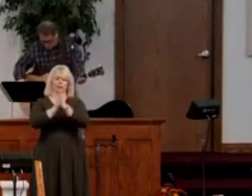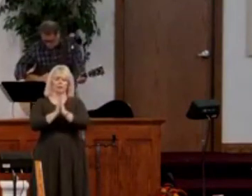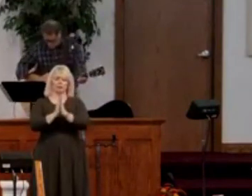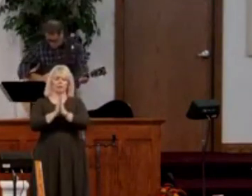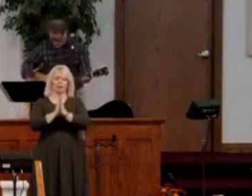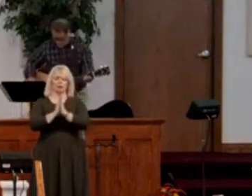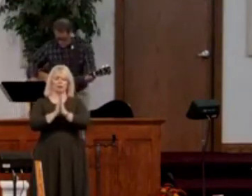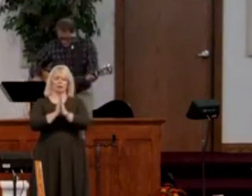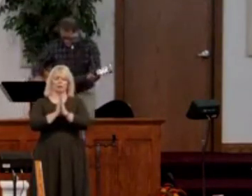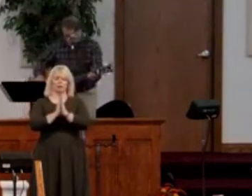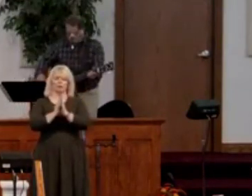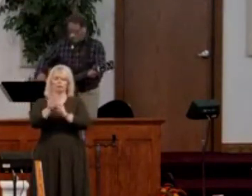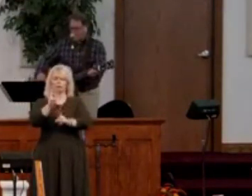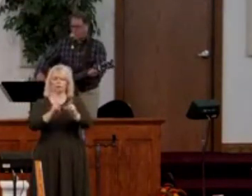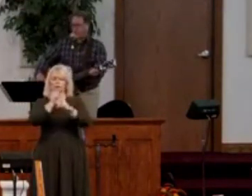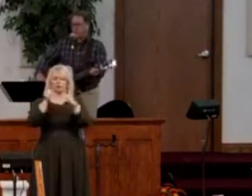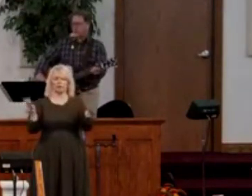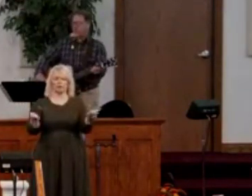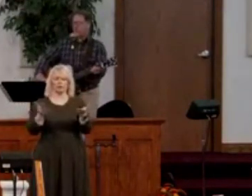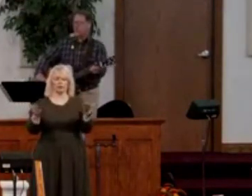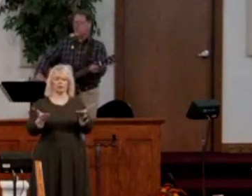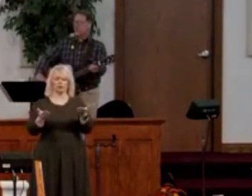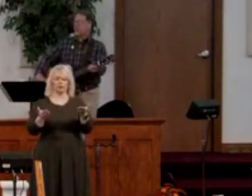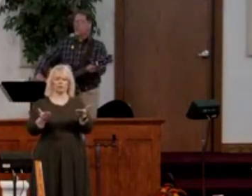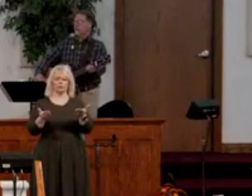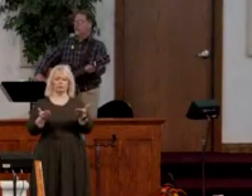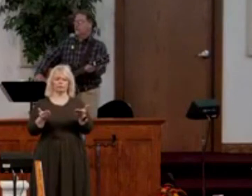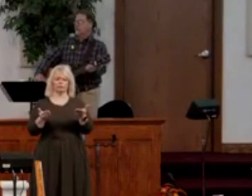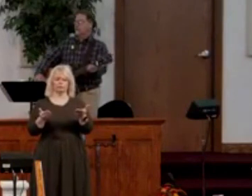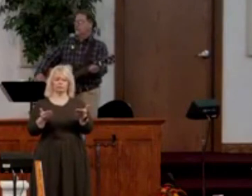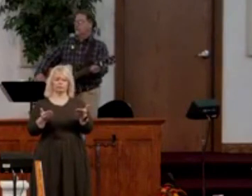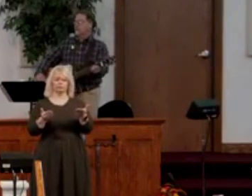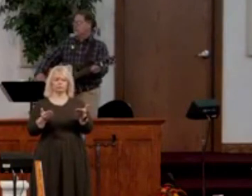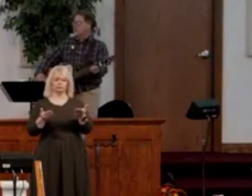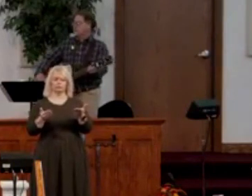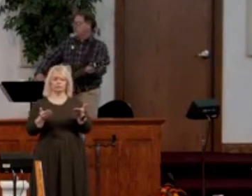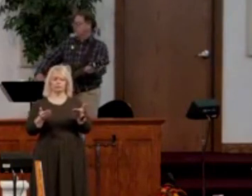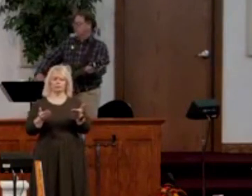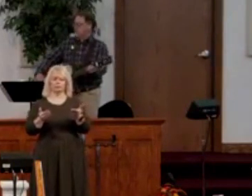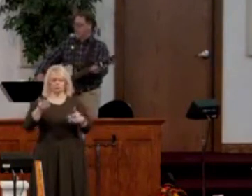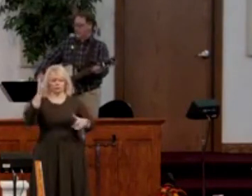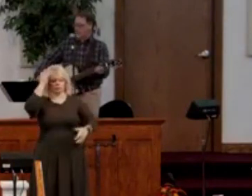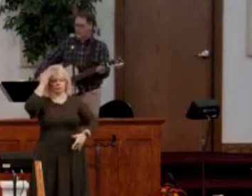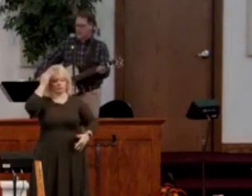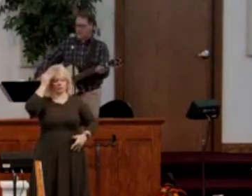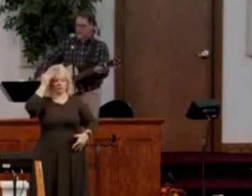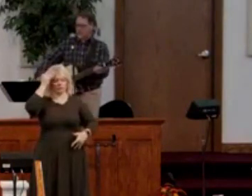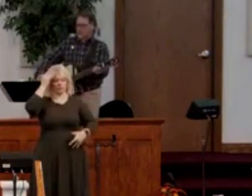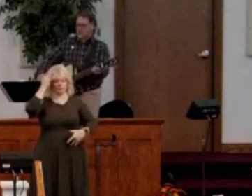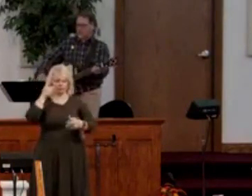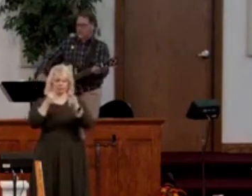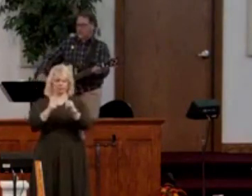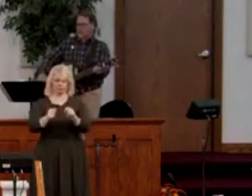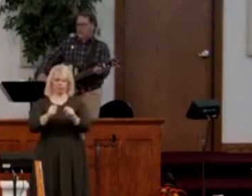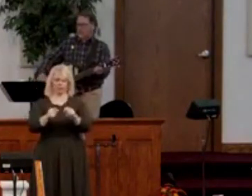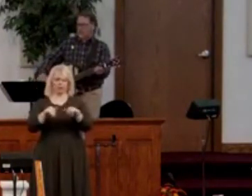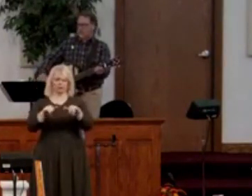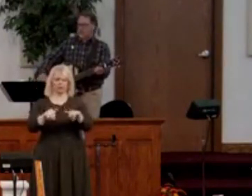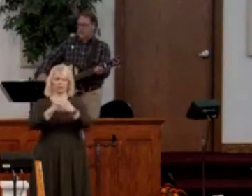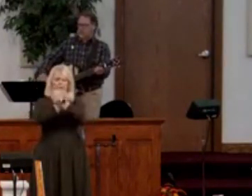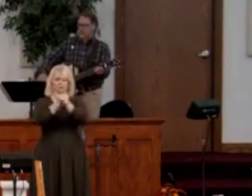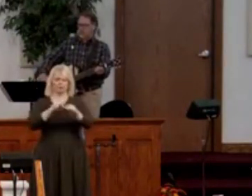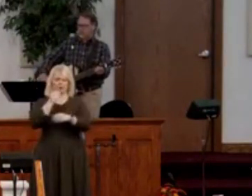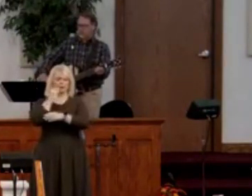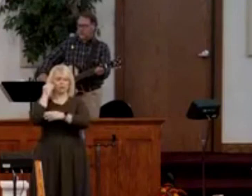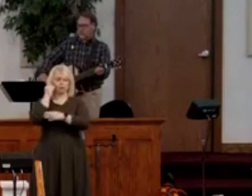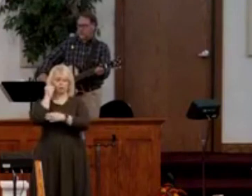those that weren't here, that weren't able to be here, for whatever their ailments are, they're sick and afflicted, or those that are still trying to stay safe and stay home.